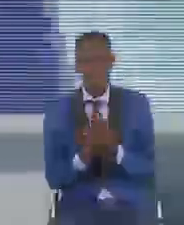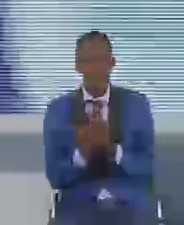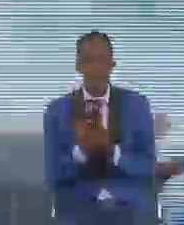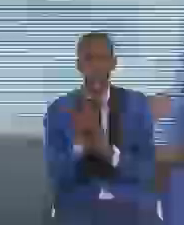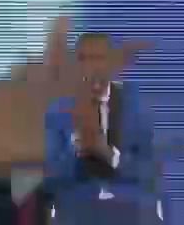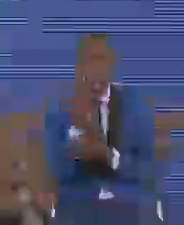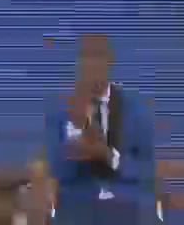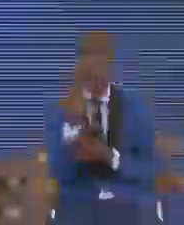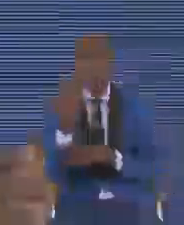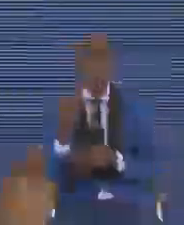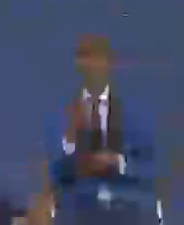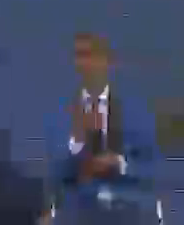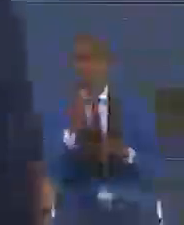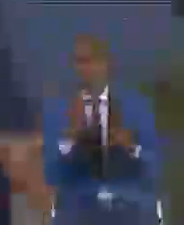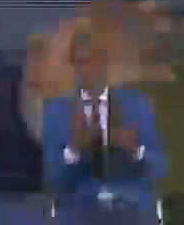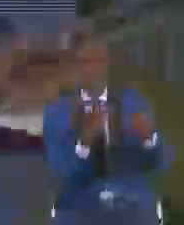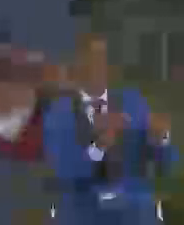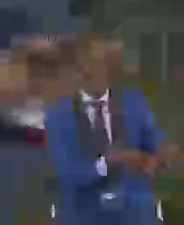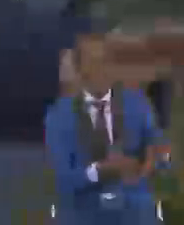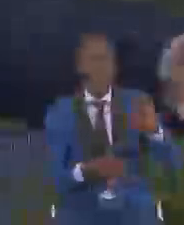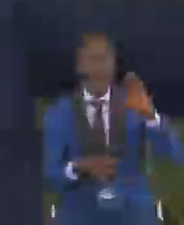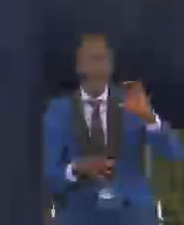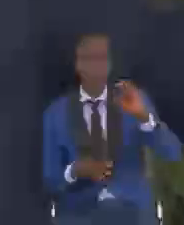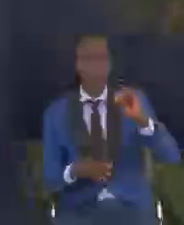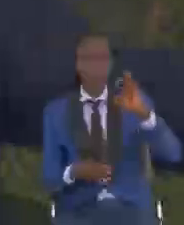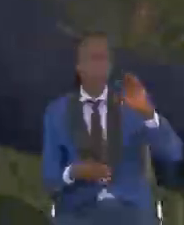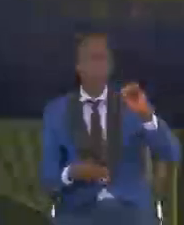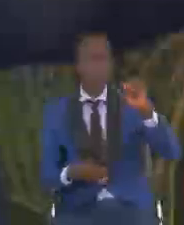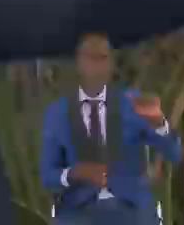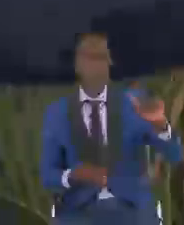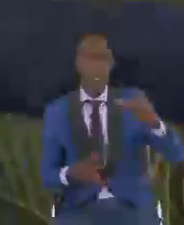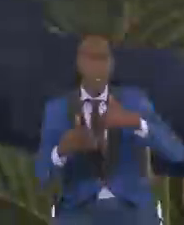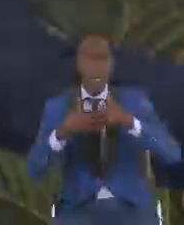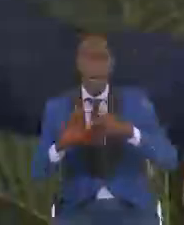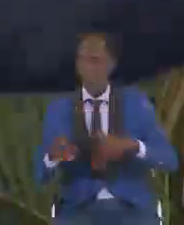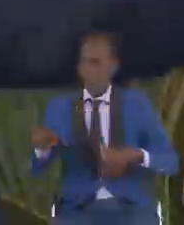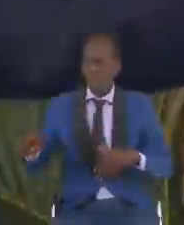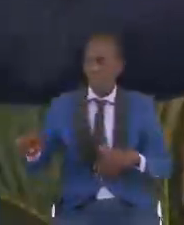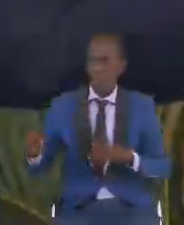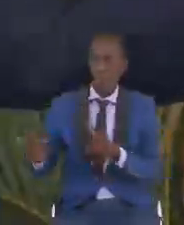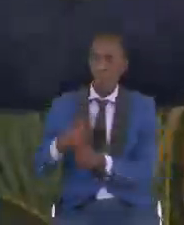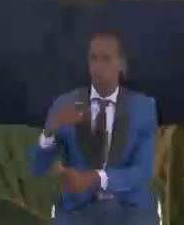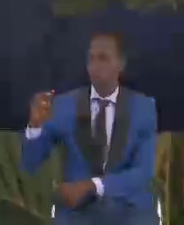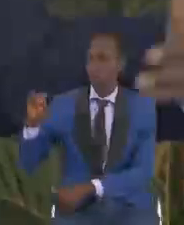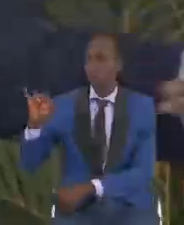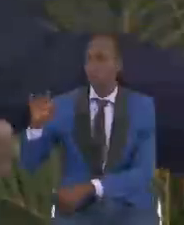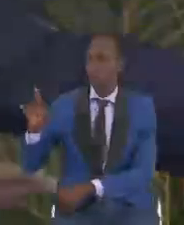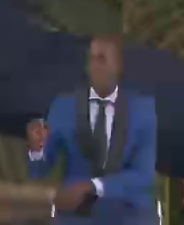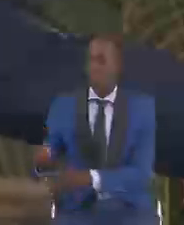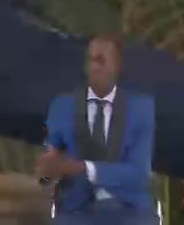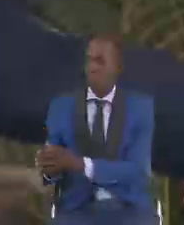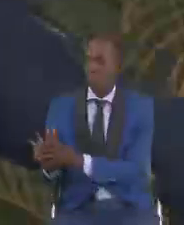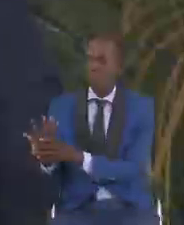Another one plants cocoa, and after the maize has got up, and already they are